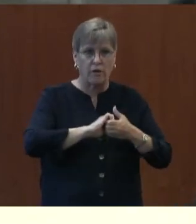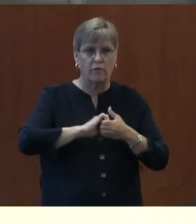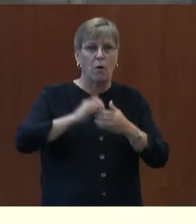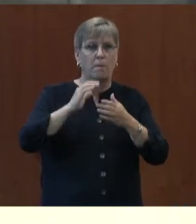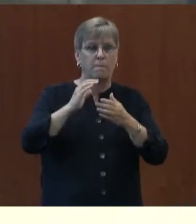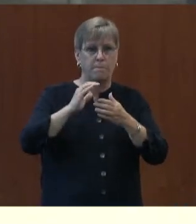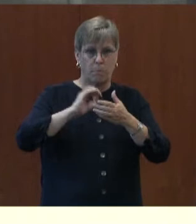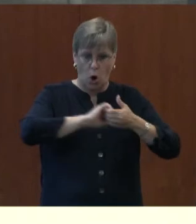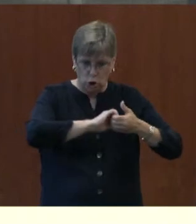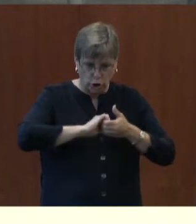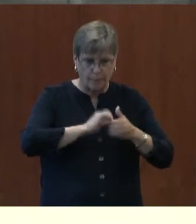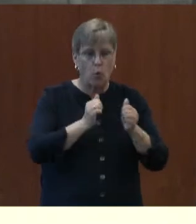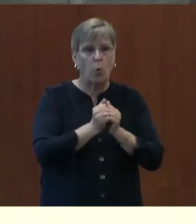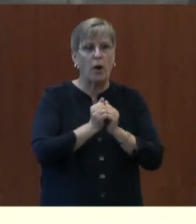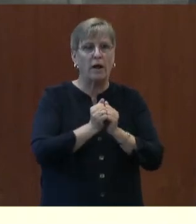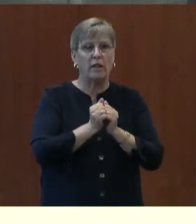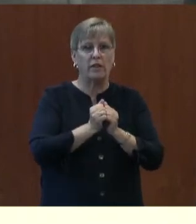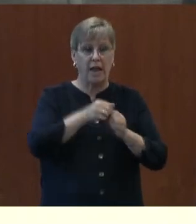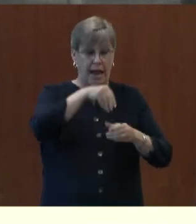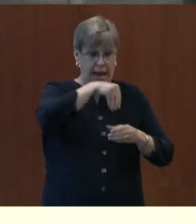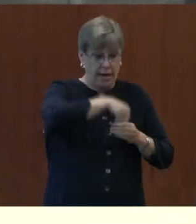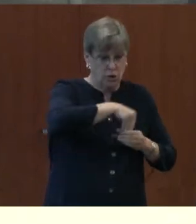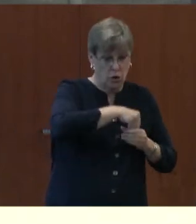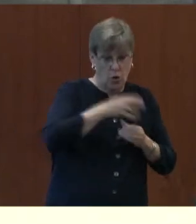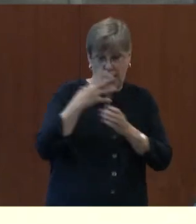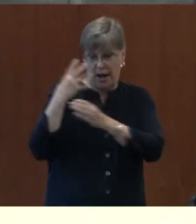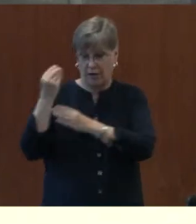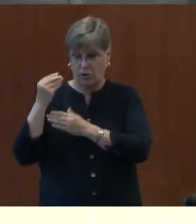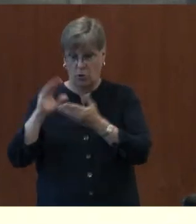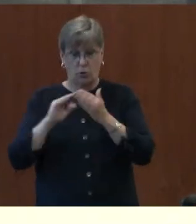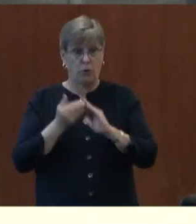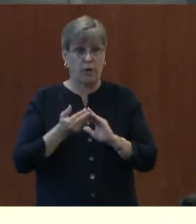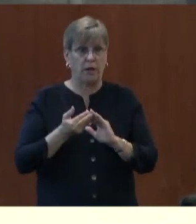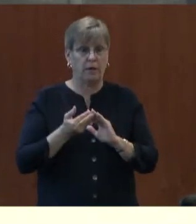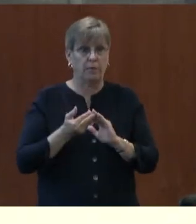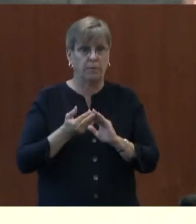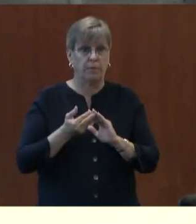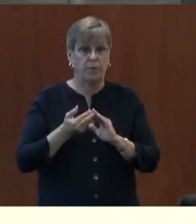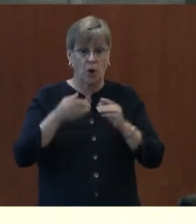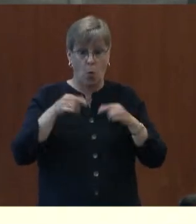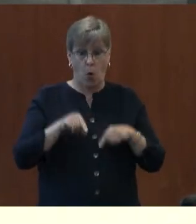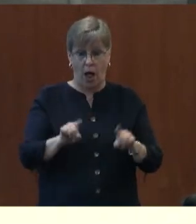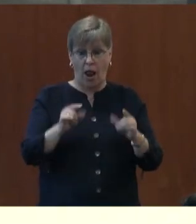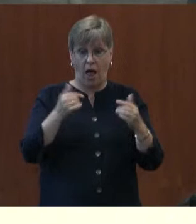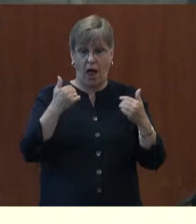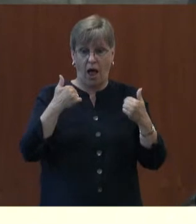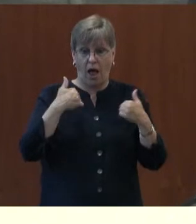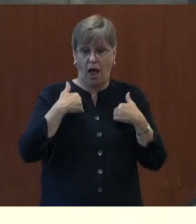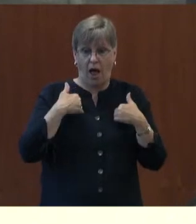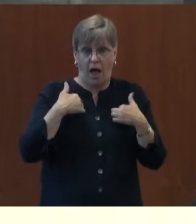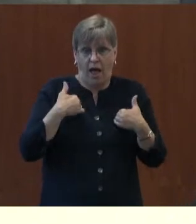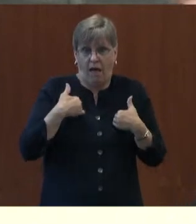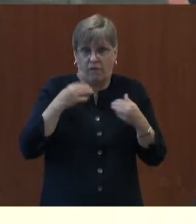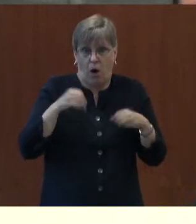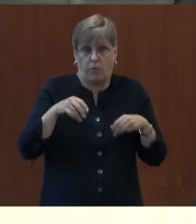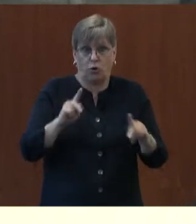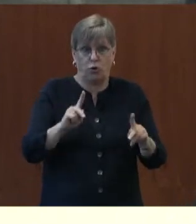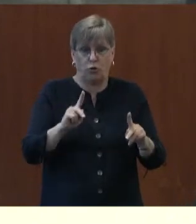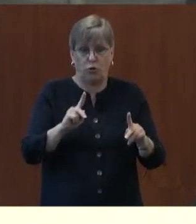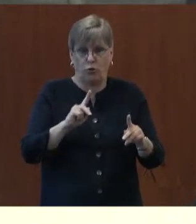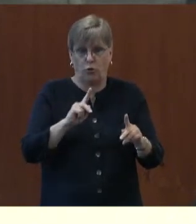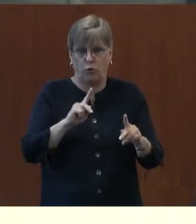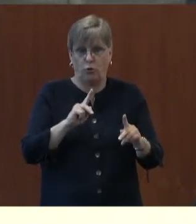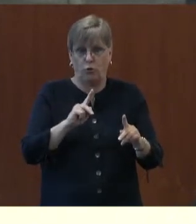with the internal and external community. And while I've had an opportunity to